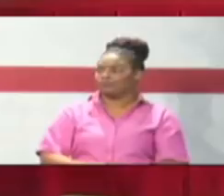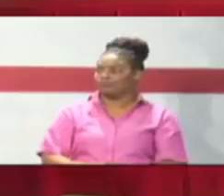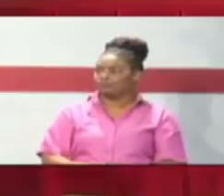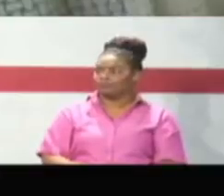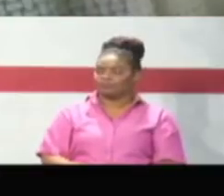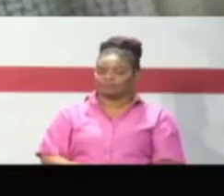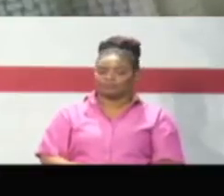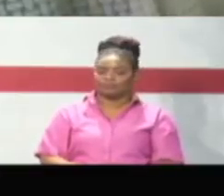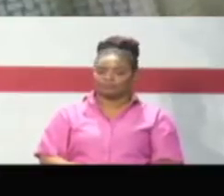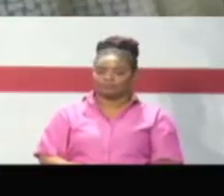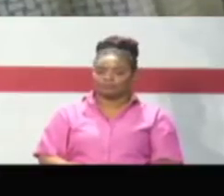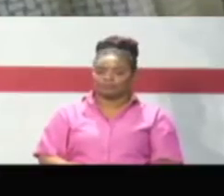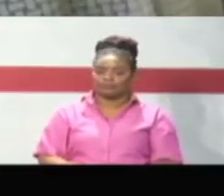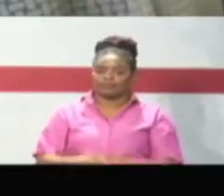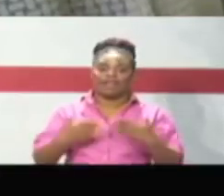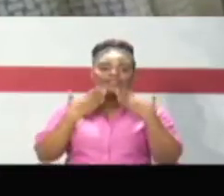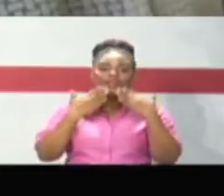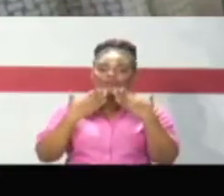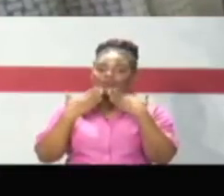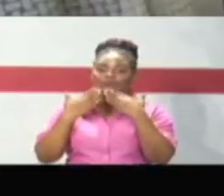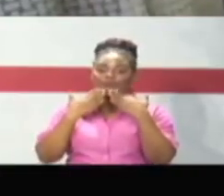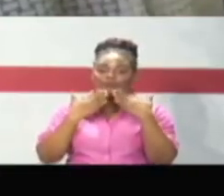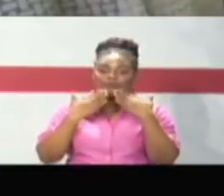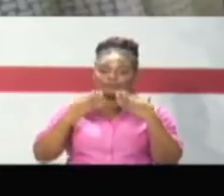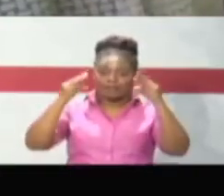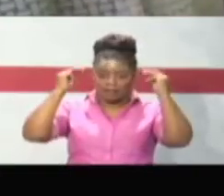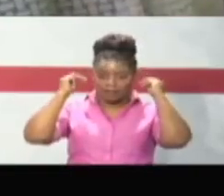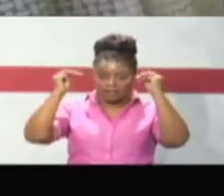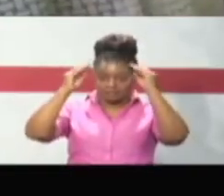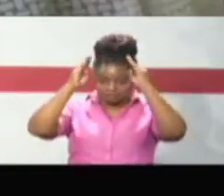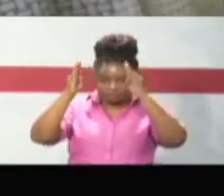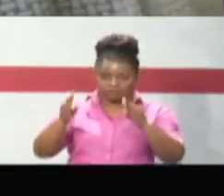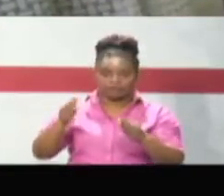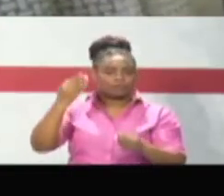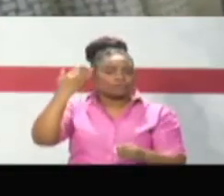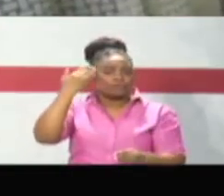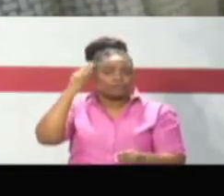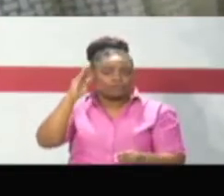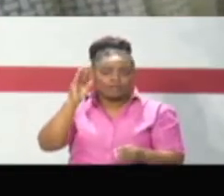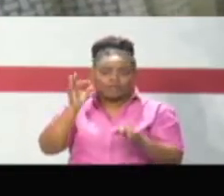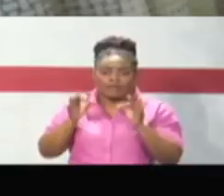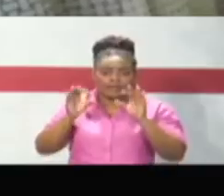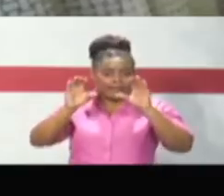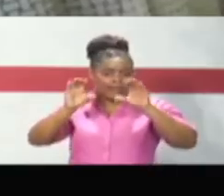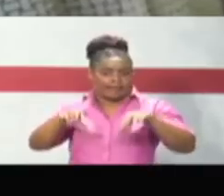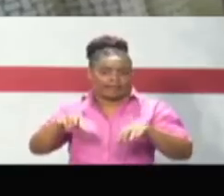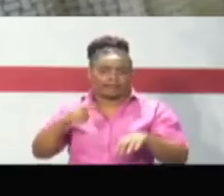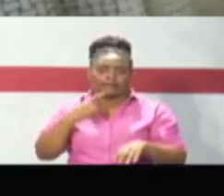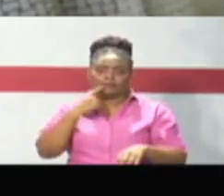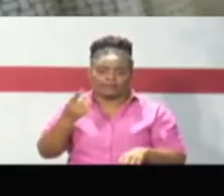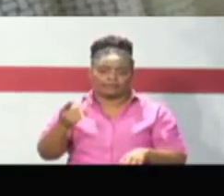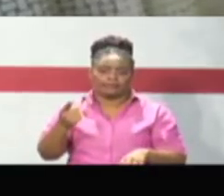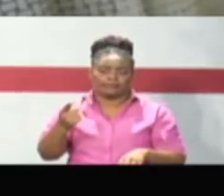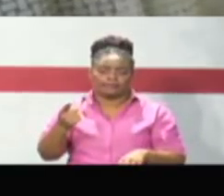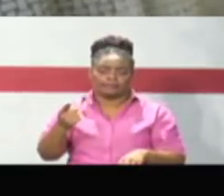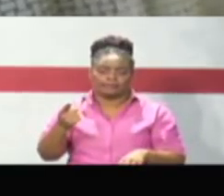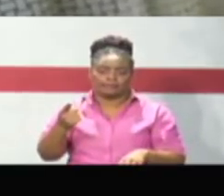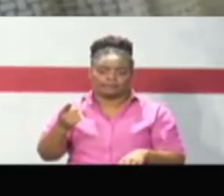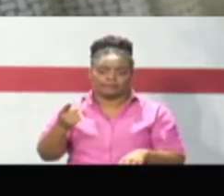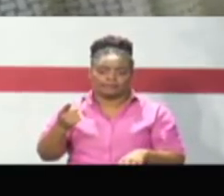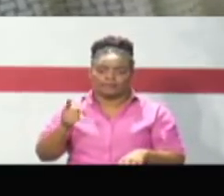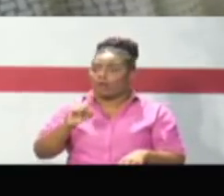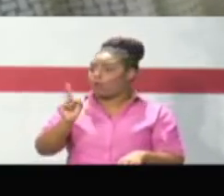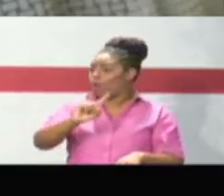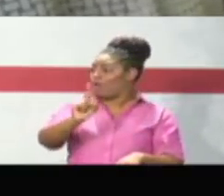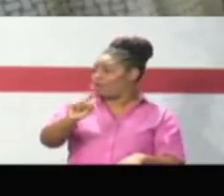Hi, thank you very much. Minister, I don't know if you'd be in a position at this point in time to give us an update as to where you all have